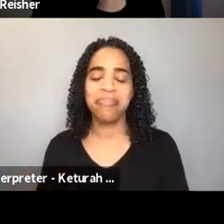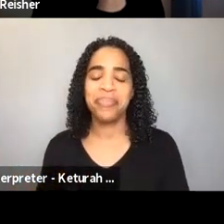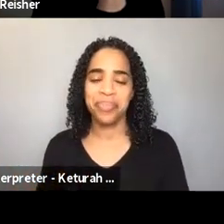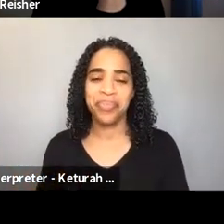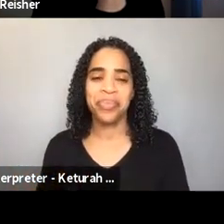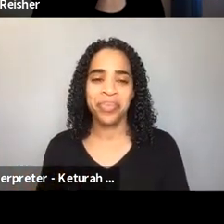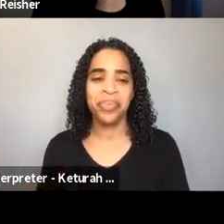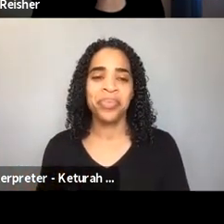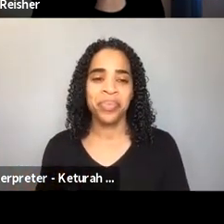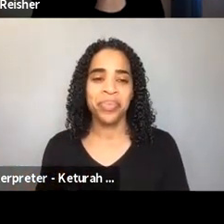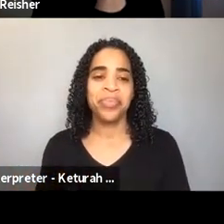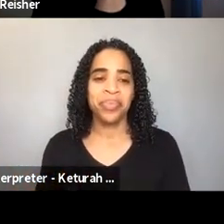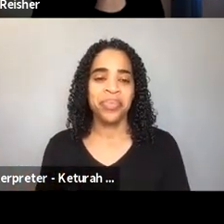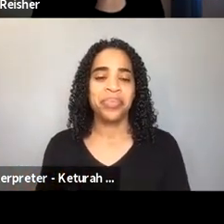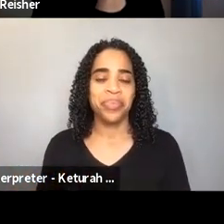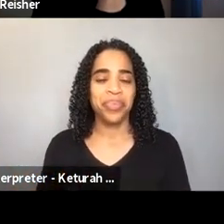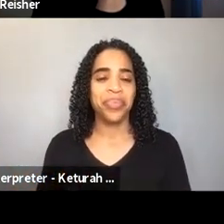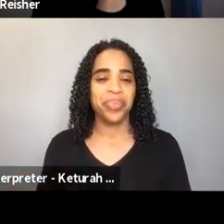we're